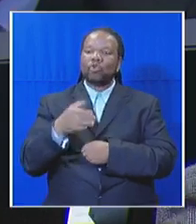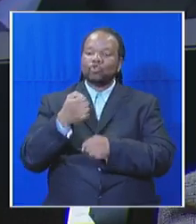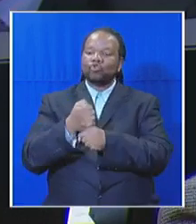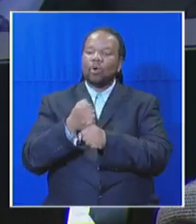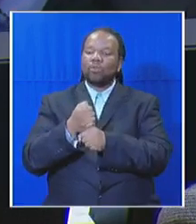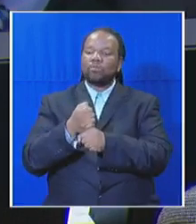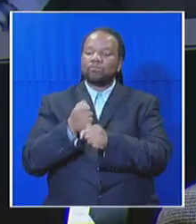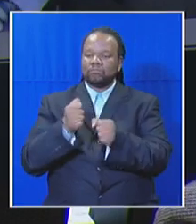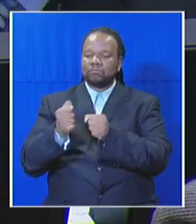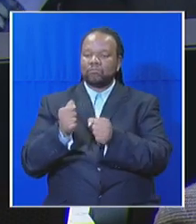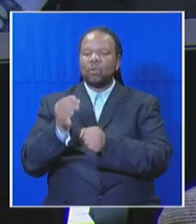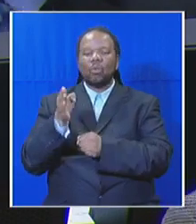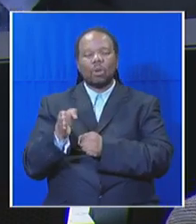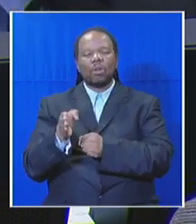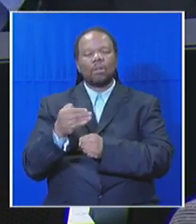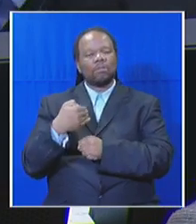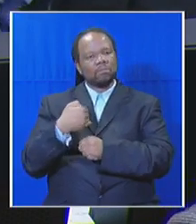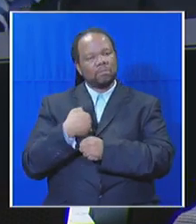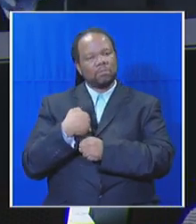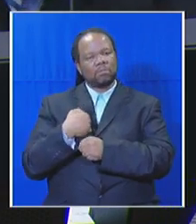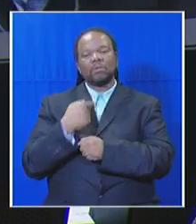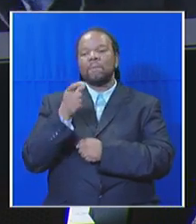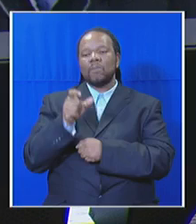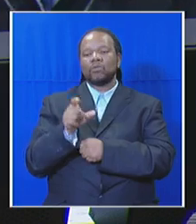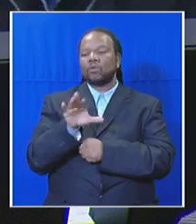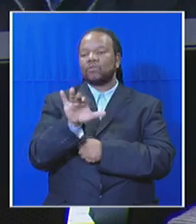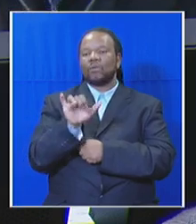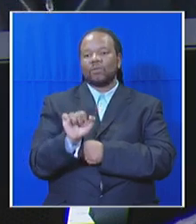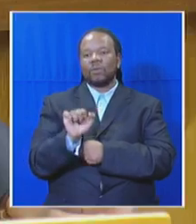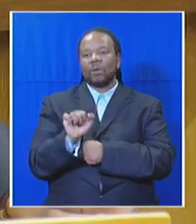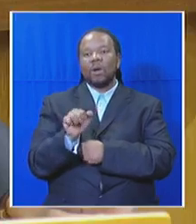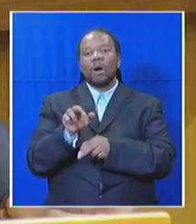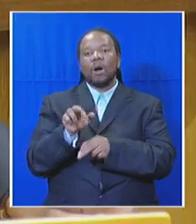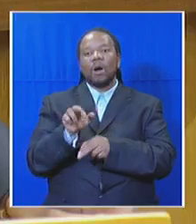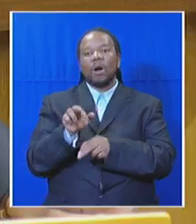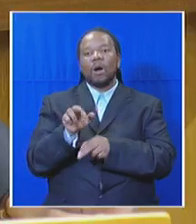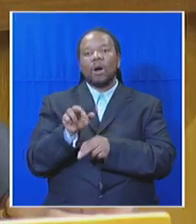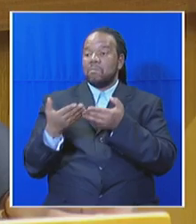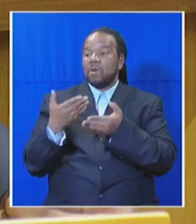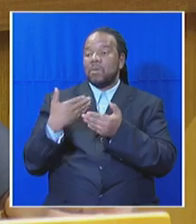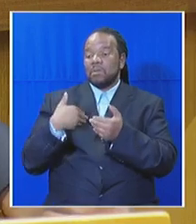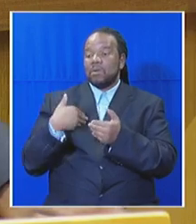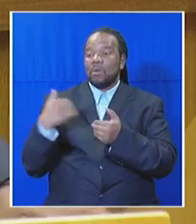created. And as a South African, I would say, I hope I will get a job.